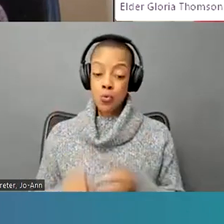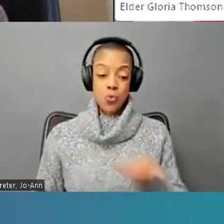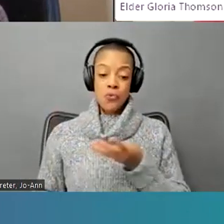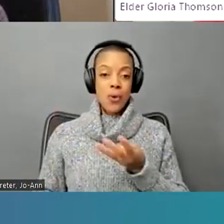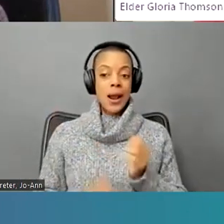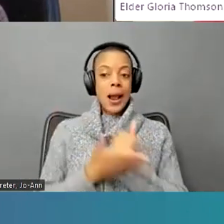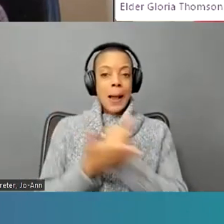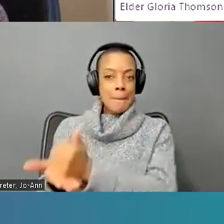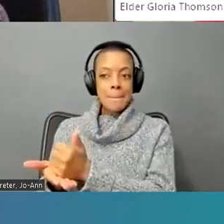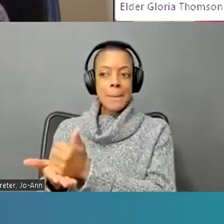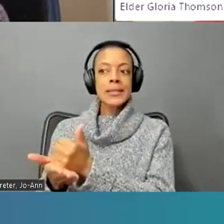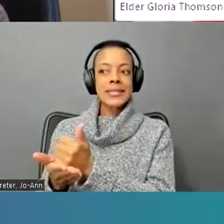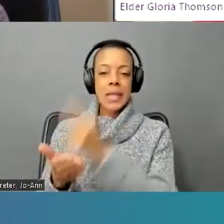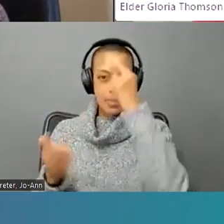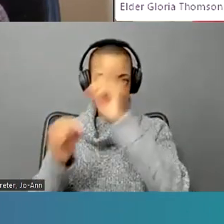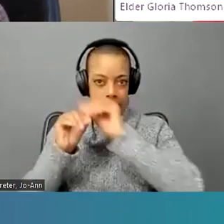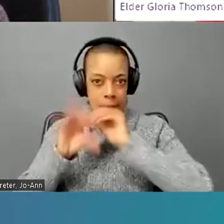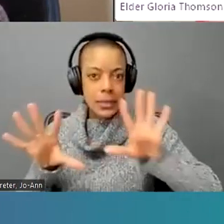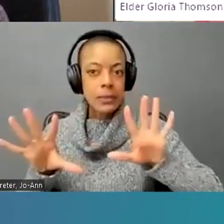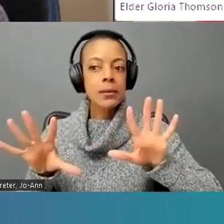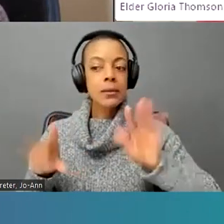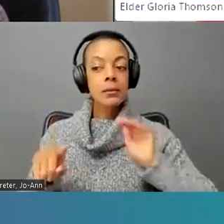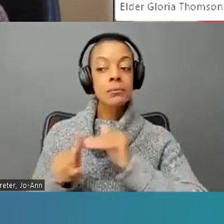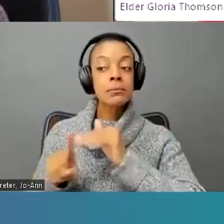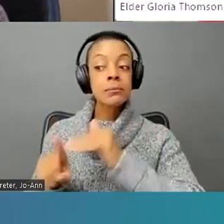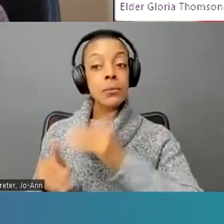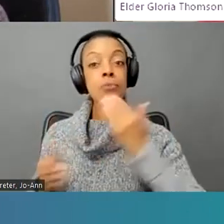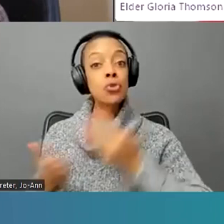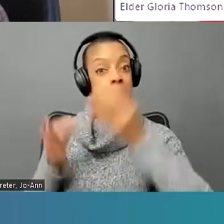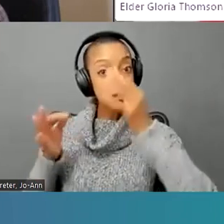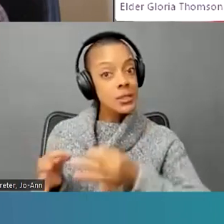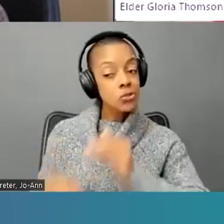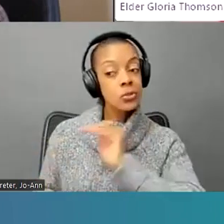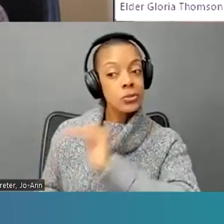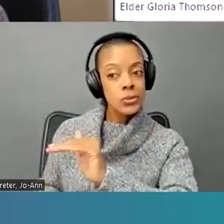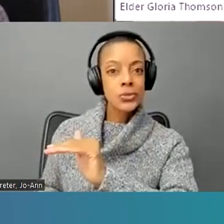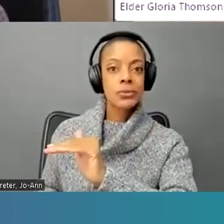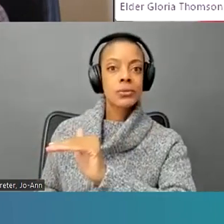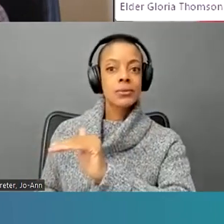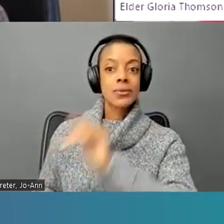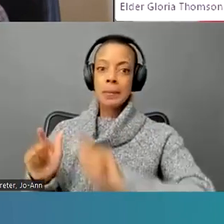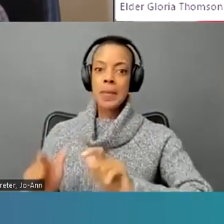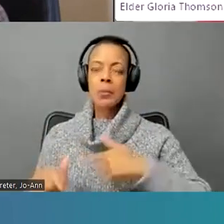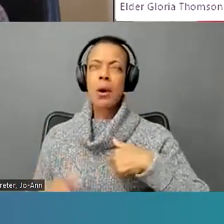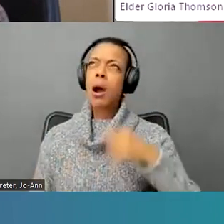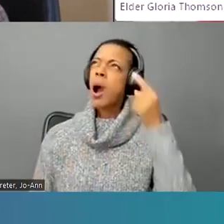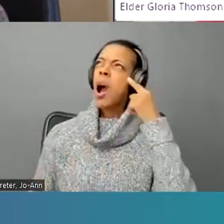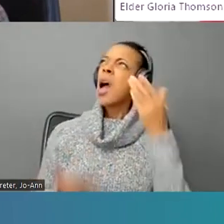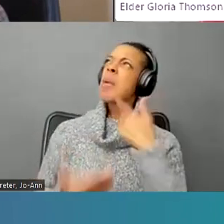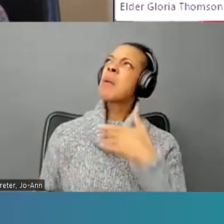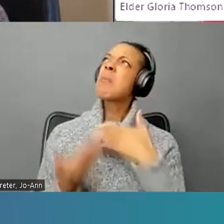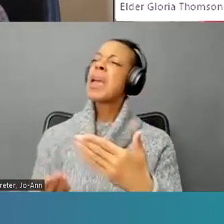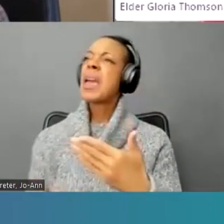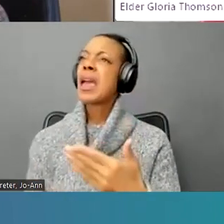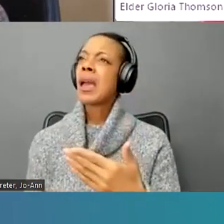good decisions. You know, they're always, you know, when you have a thought, maybe I should do this, and then you don't do